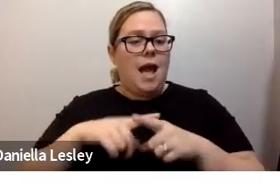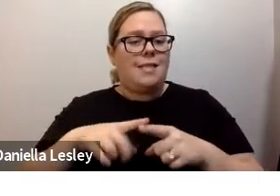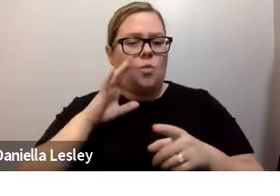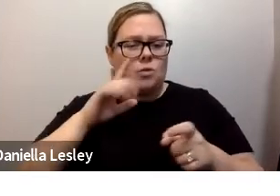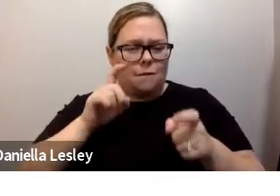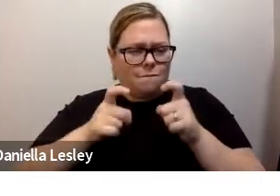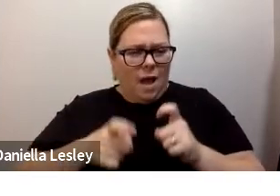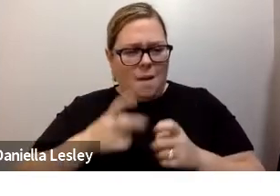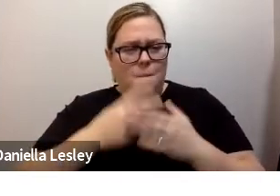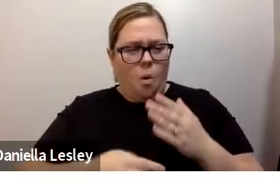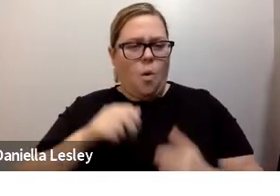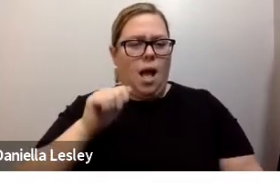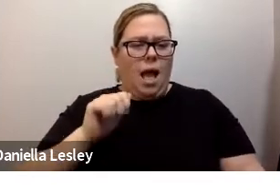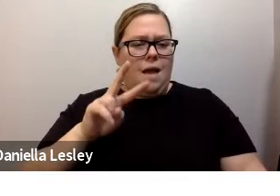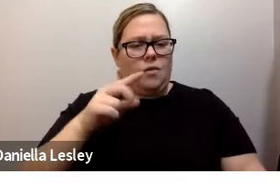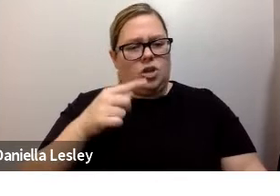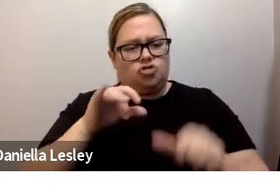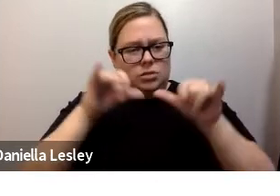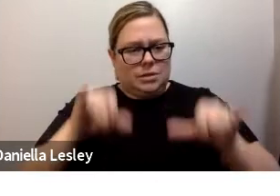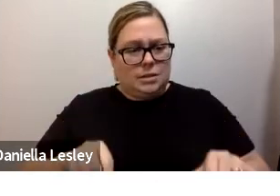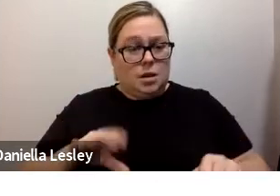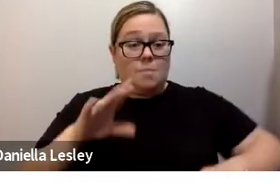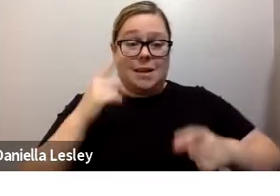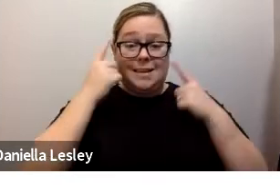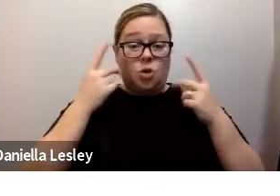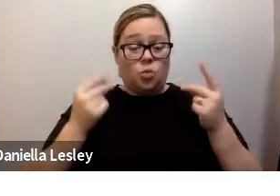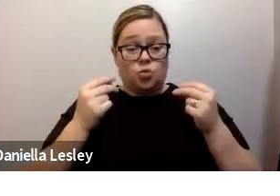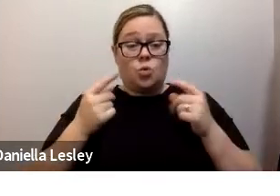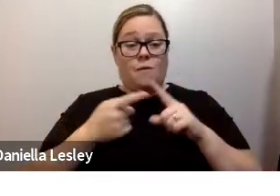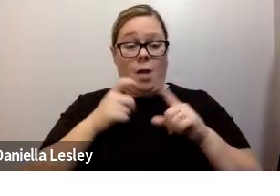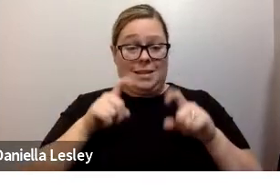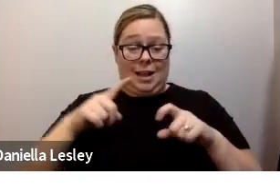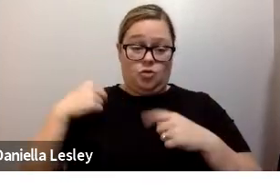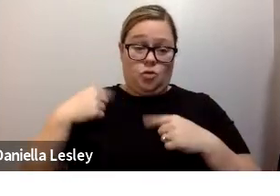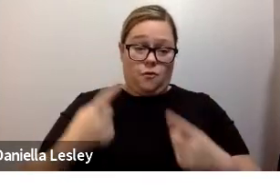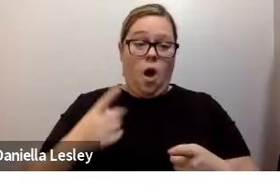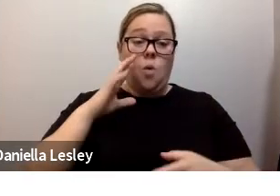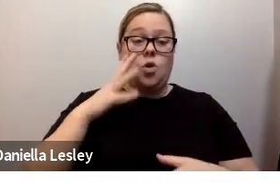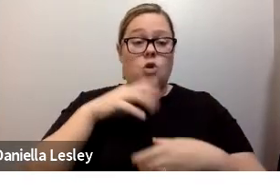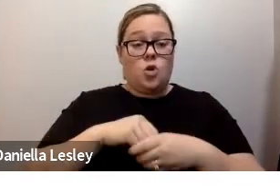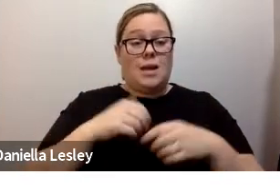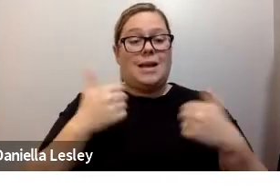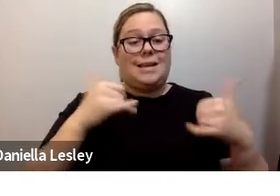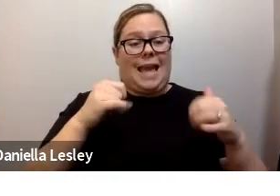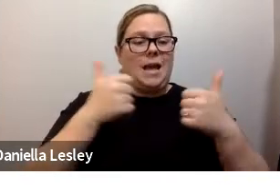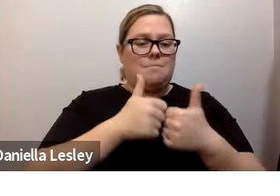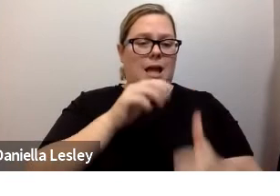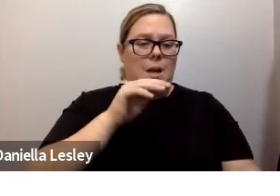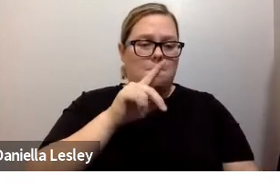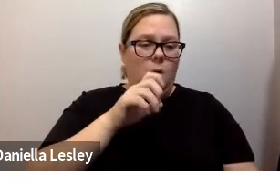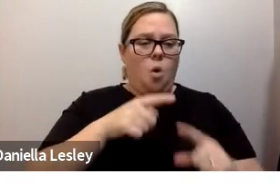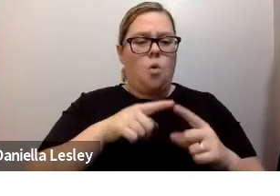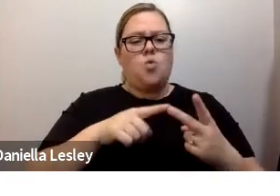the AVG systems. Considerations from our testing thus far will include gameplay mode, previous